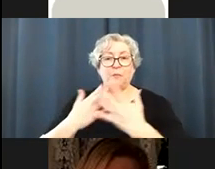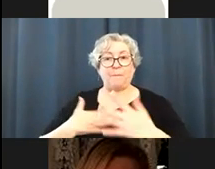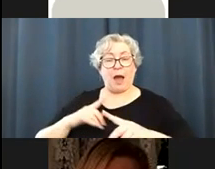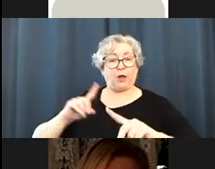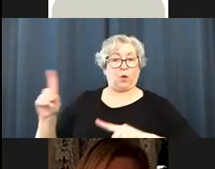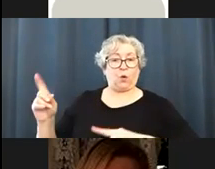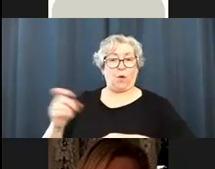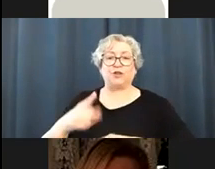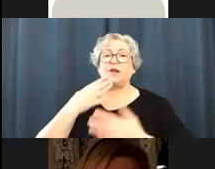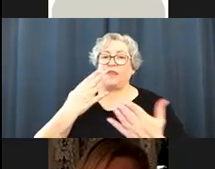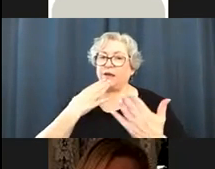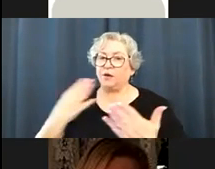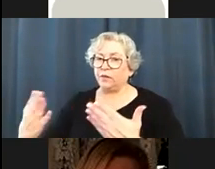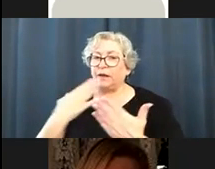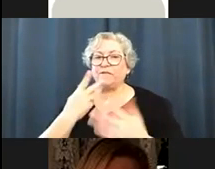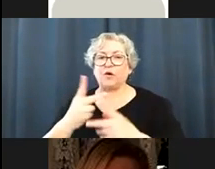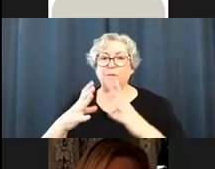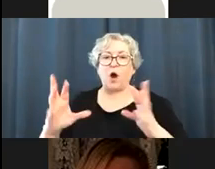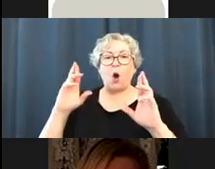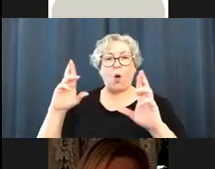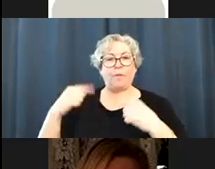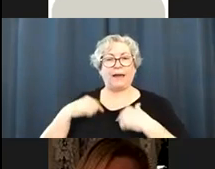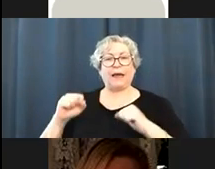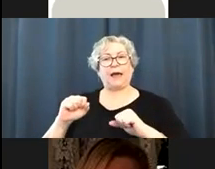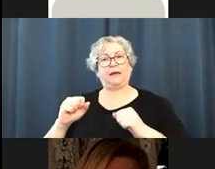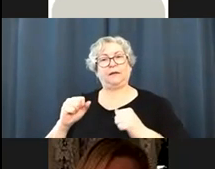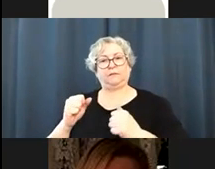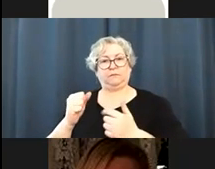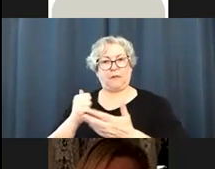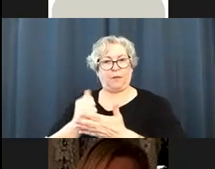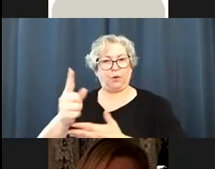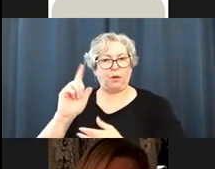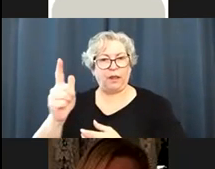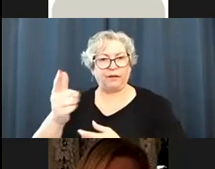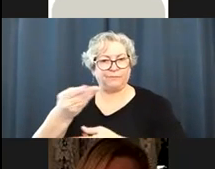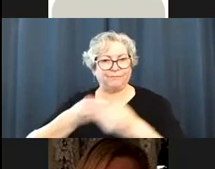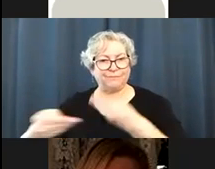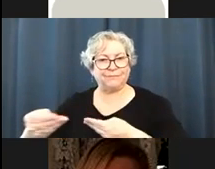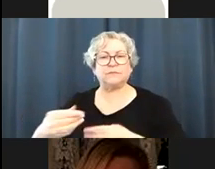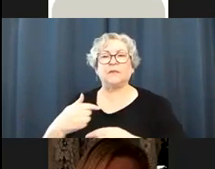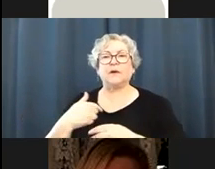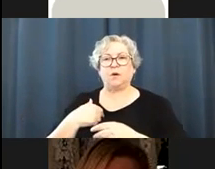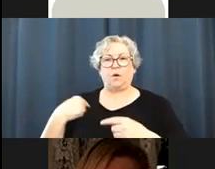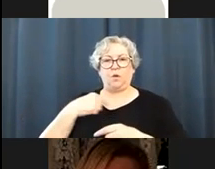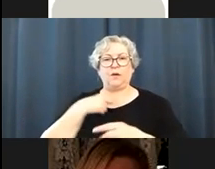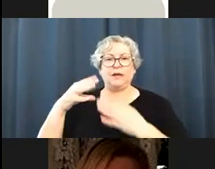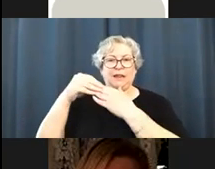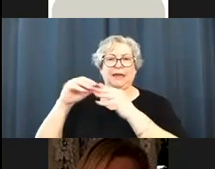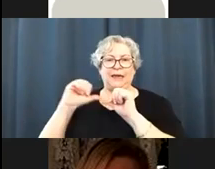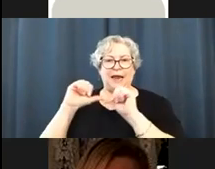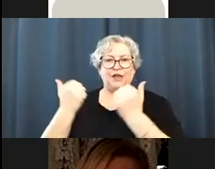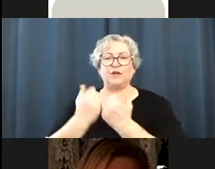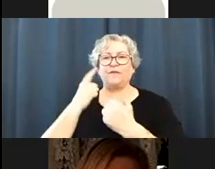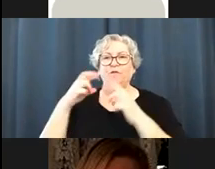questions, thank you. Thank you very much. And I hope that I can return the favor. So just to let you know, we are the lead agency of